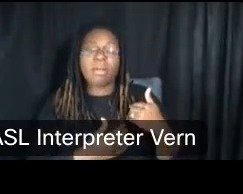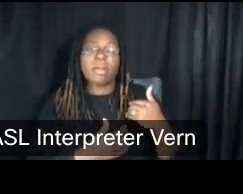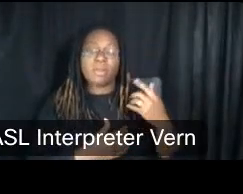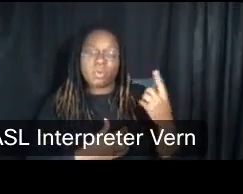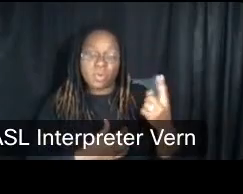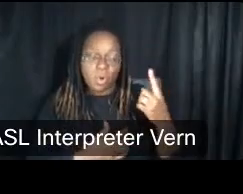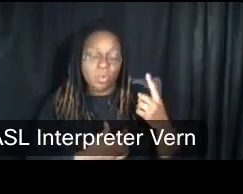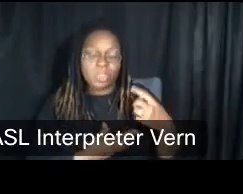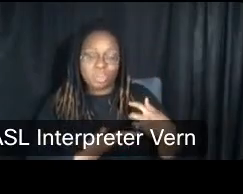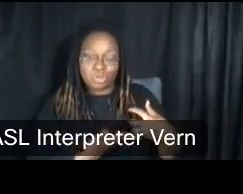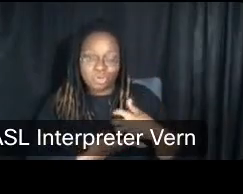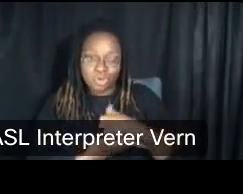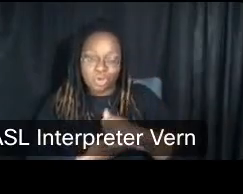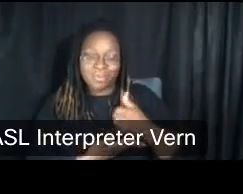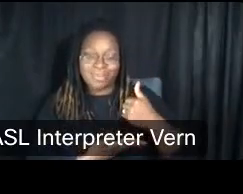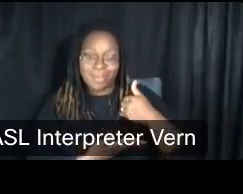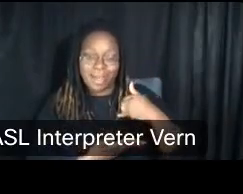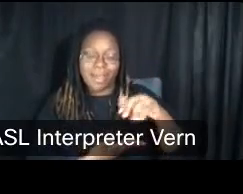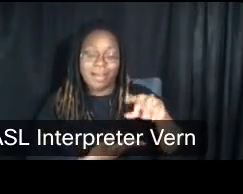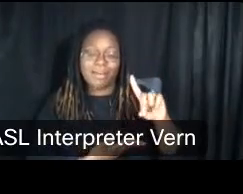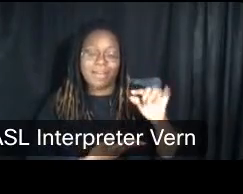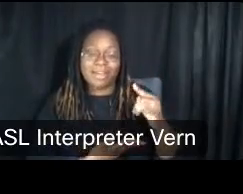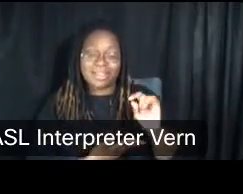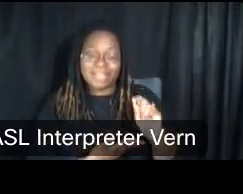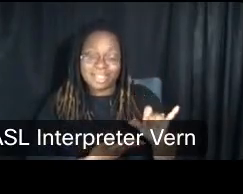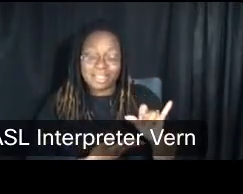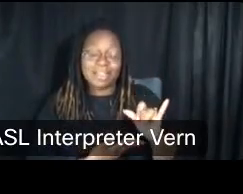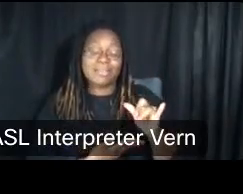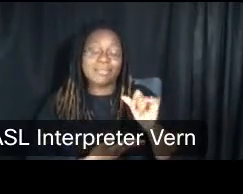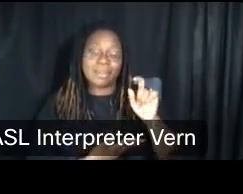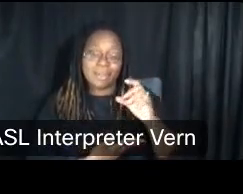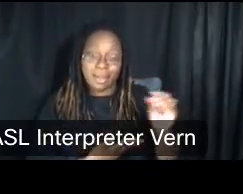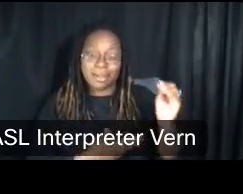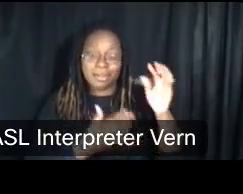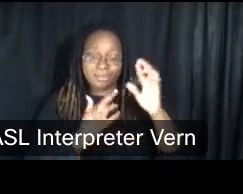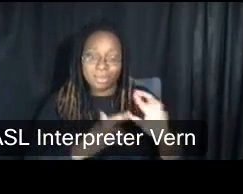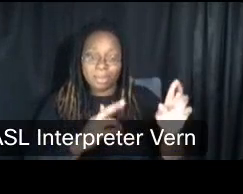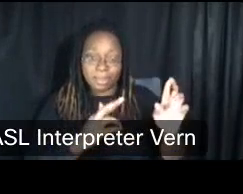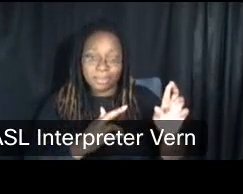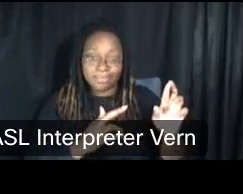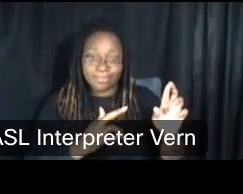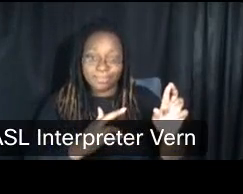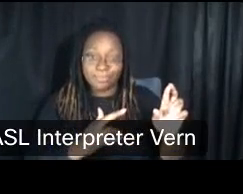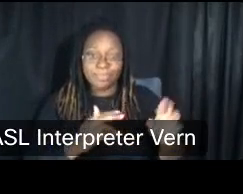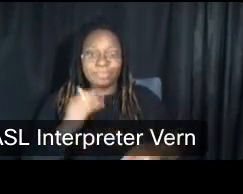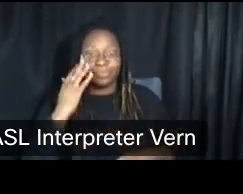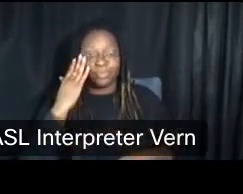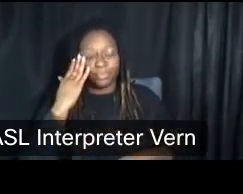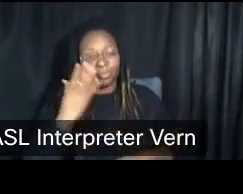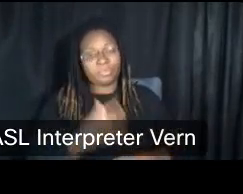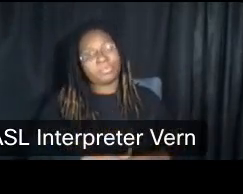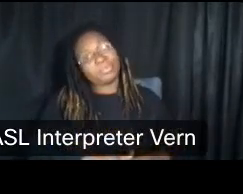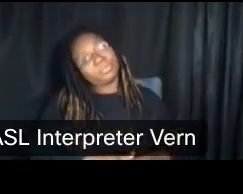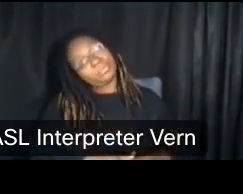to be treated with dignity and respect. And to really counteract the mental health stigma here. And it's